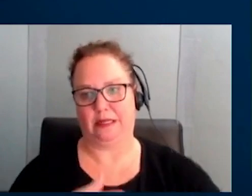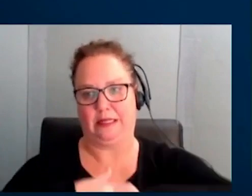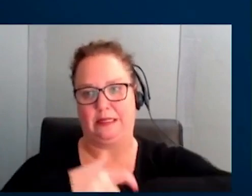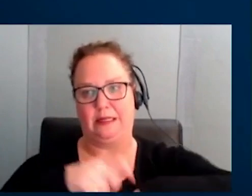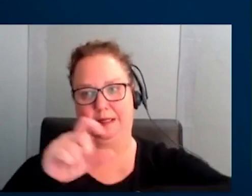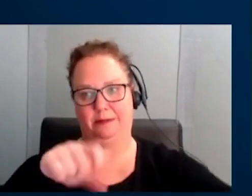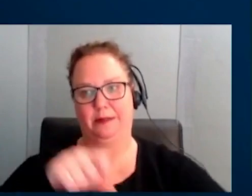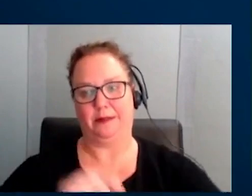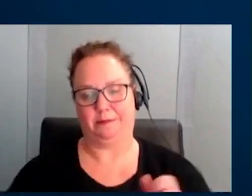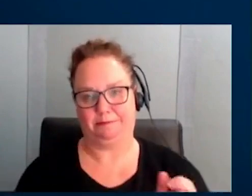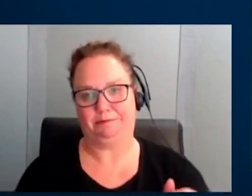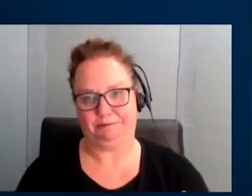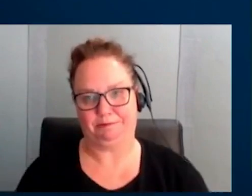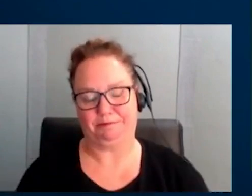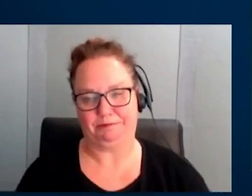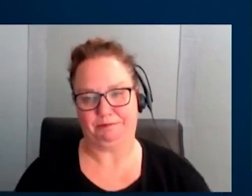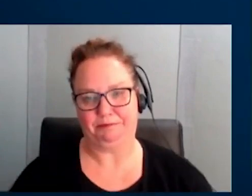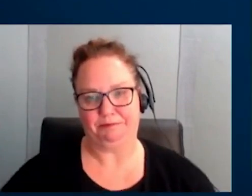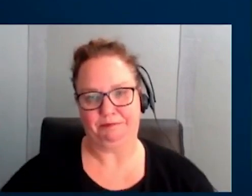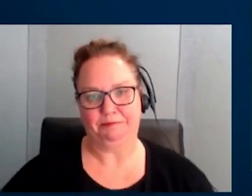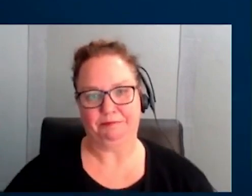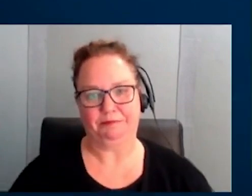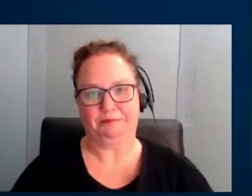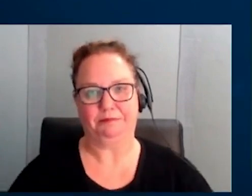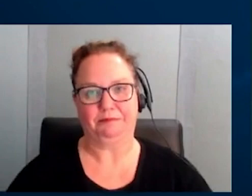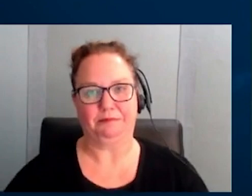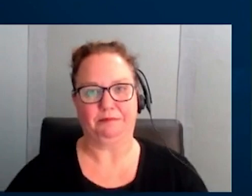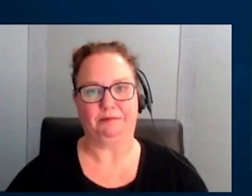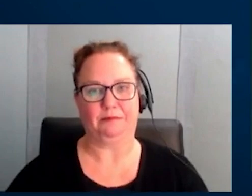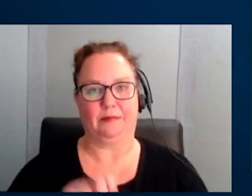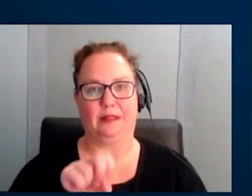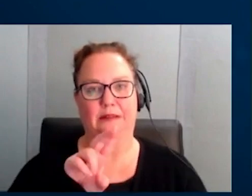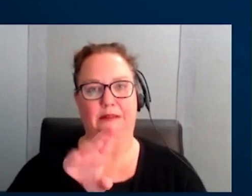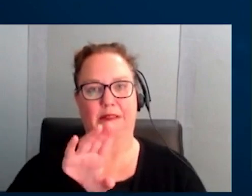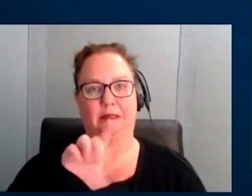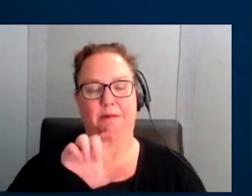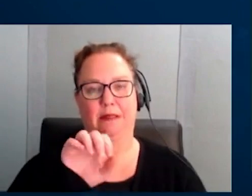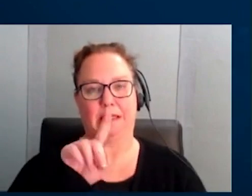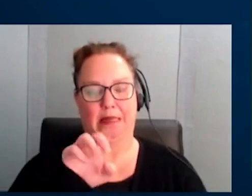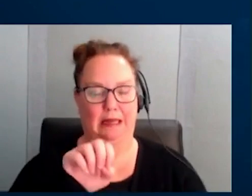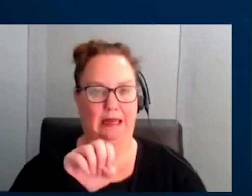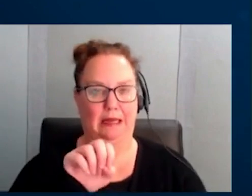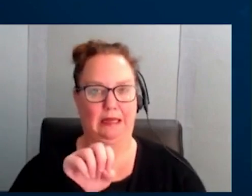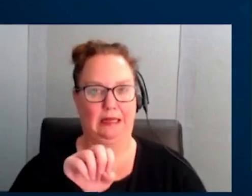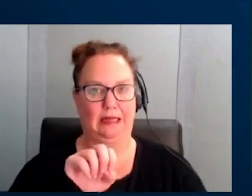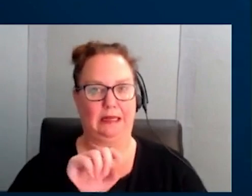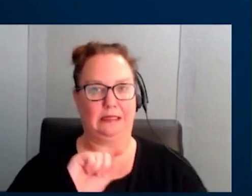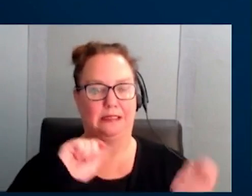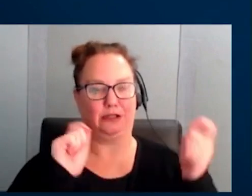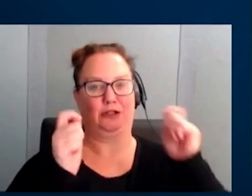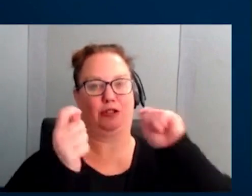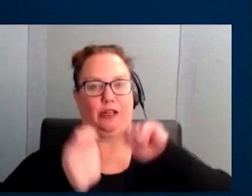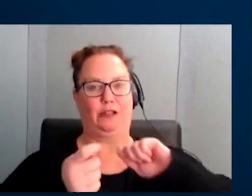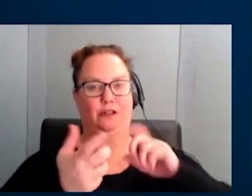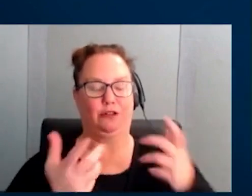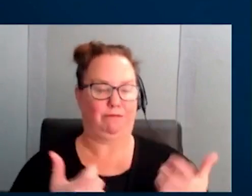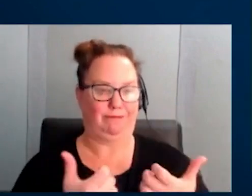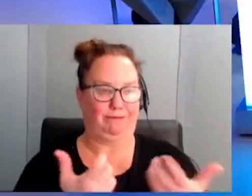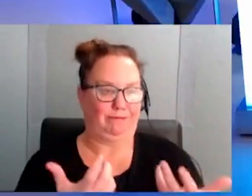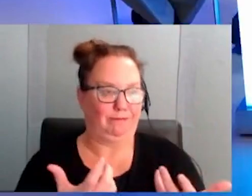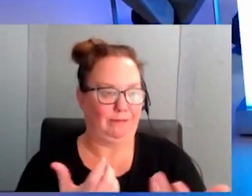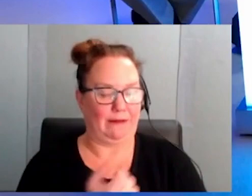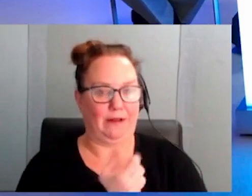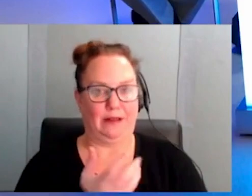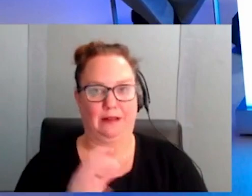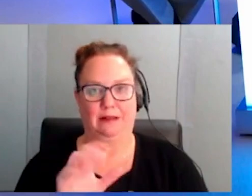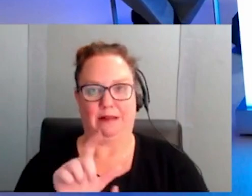yeah. So that's where Sublocade comes in. Yes. So has this been a game changer? It has been, and Clint is one